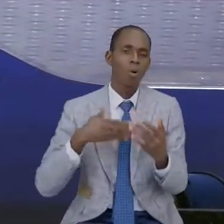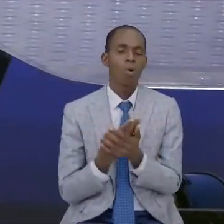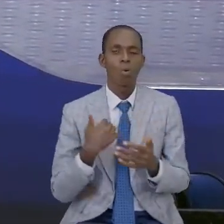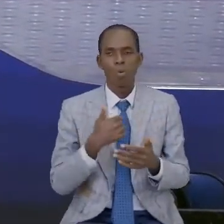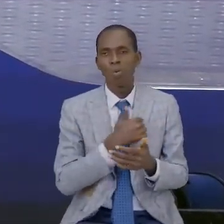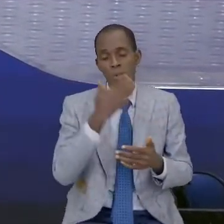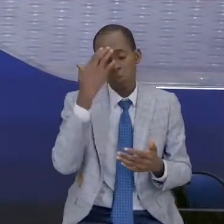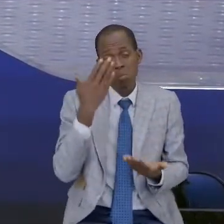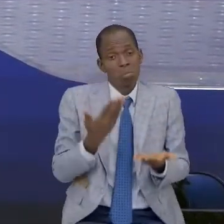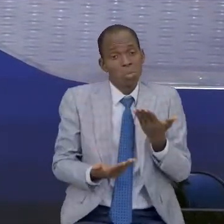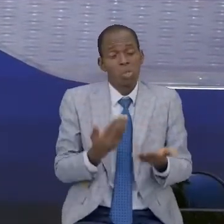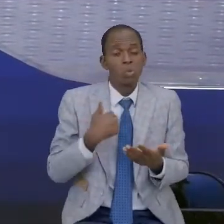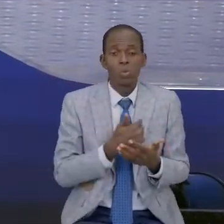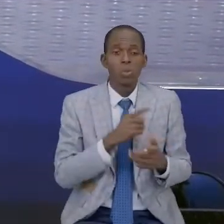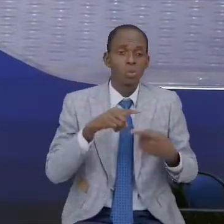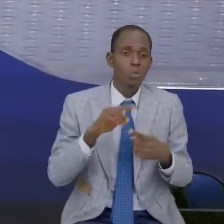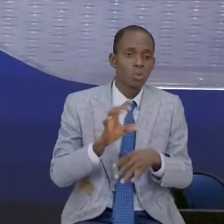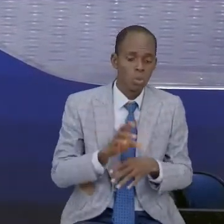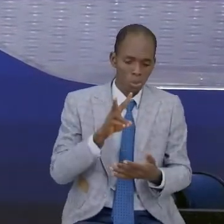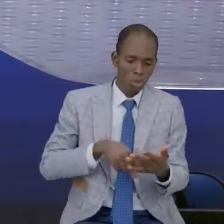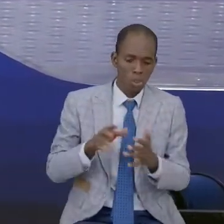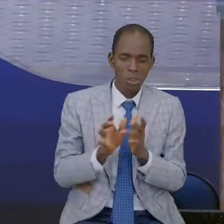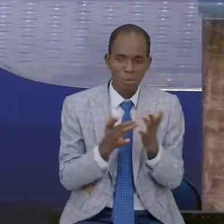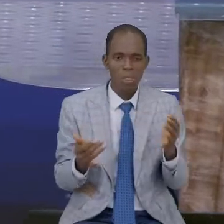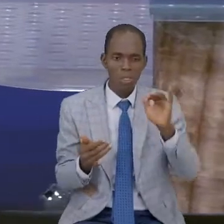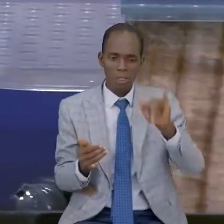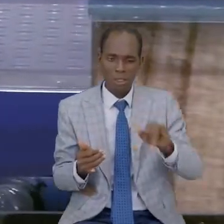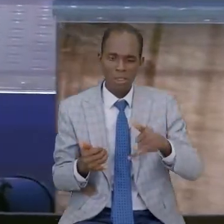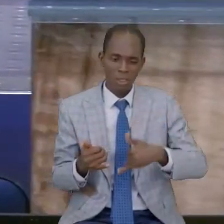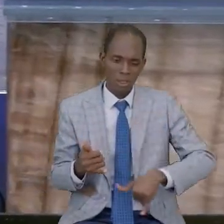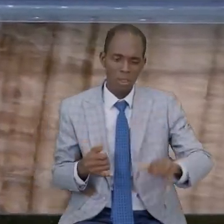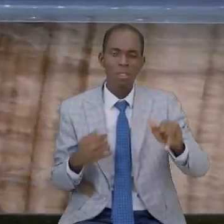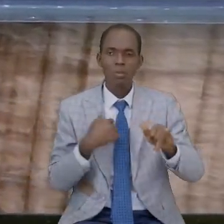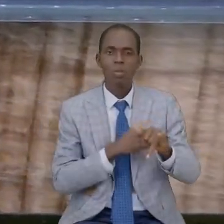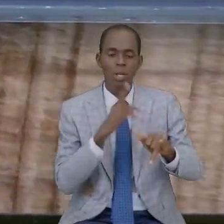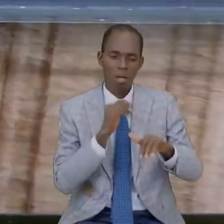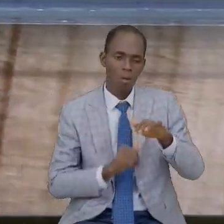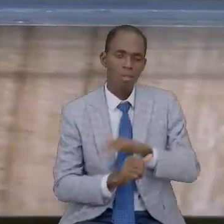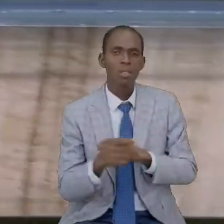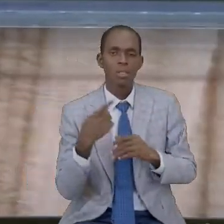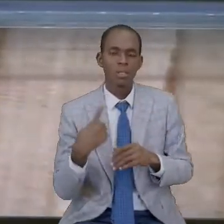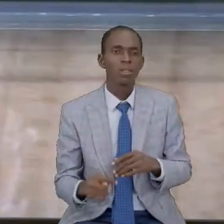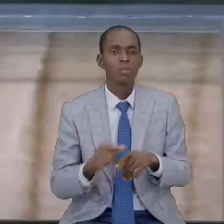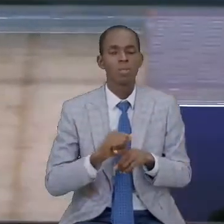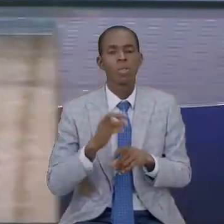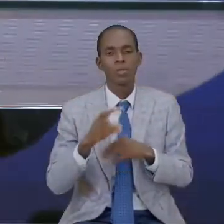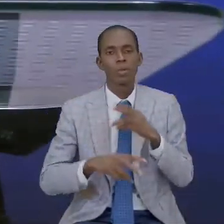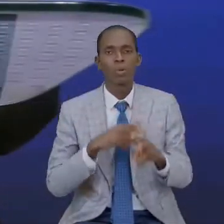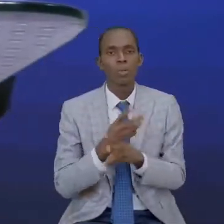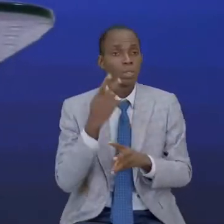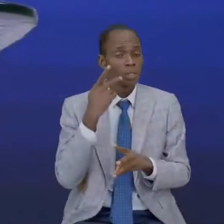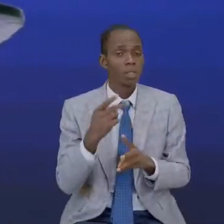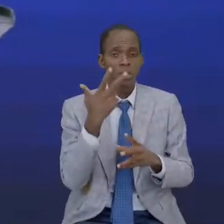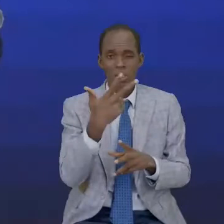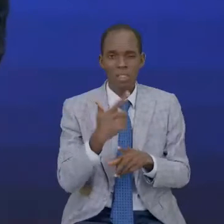to church and reading the Bible, yet we were under the elements and the rudiments of the world. Look at three things here. Number